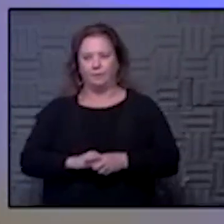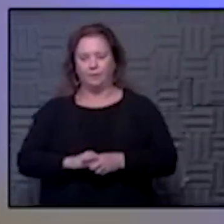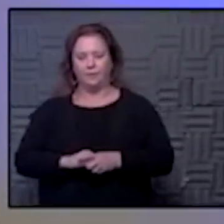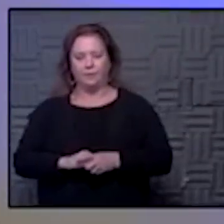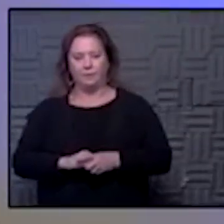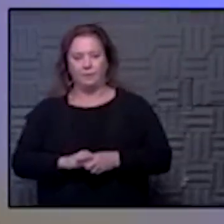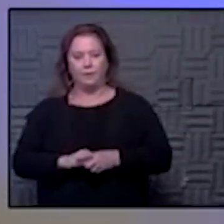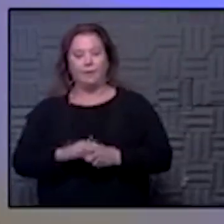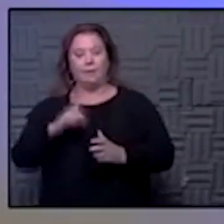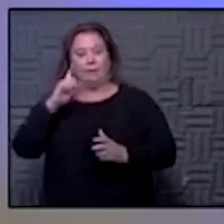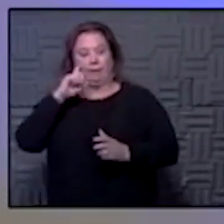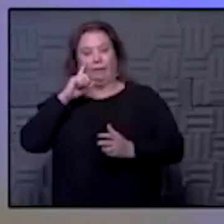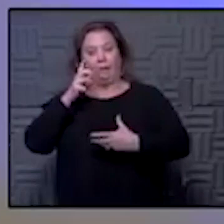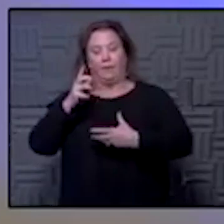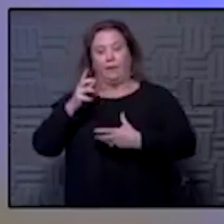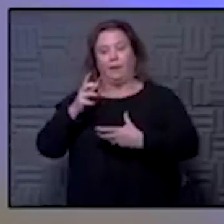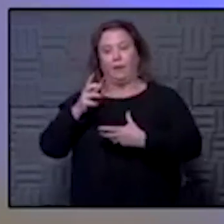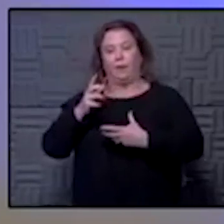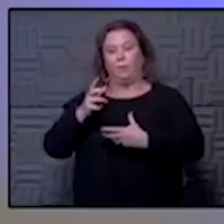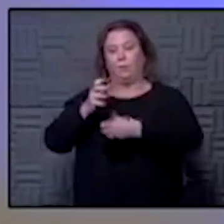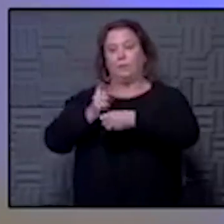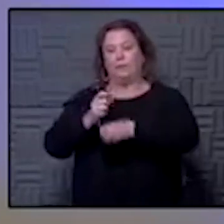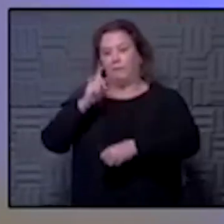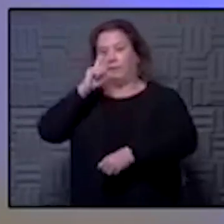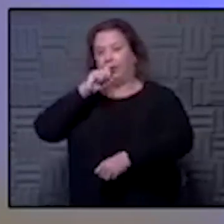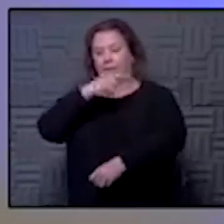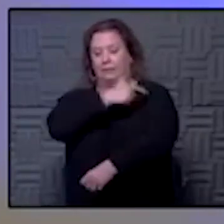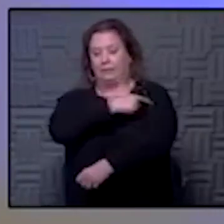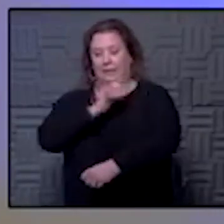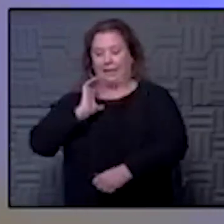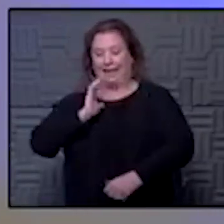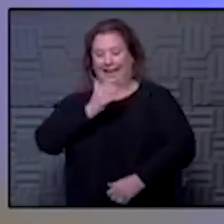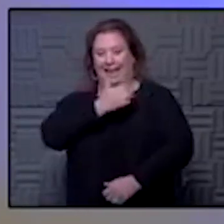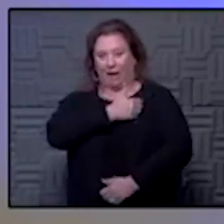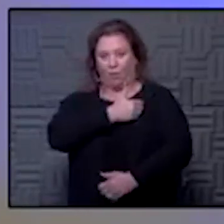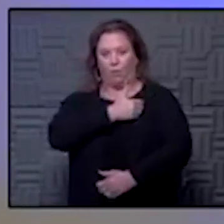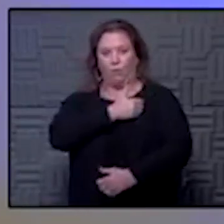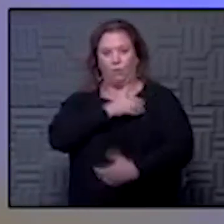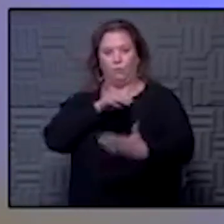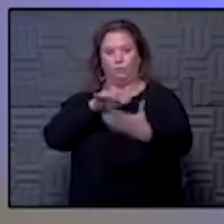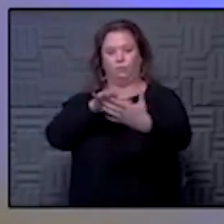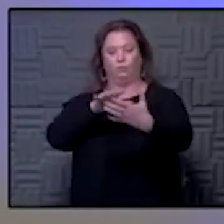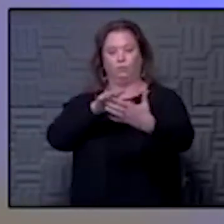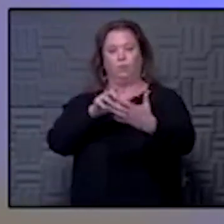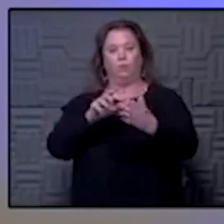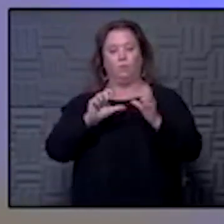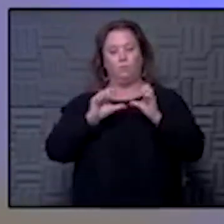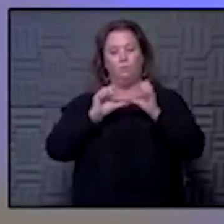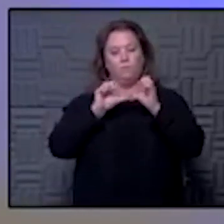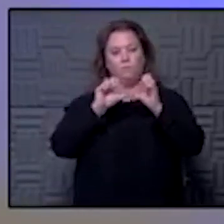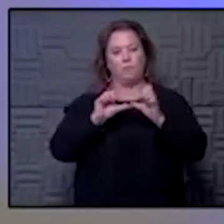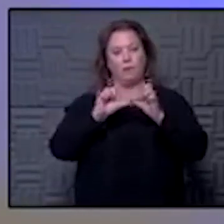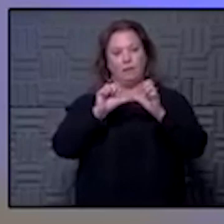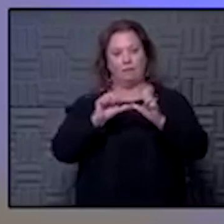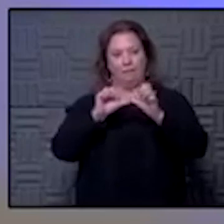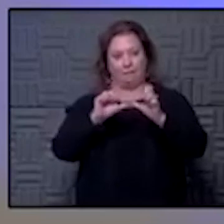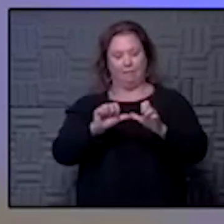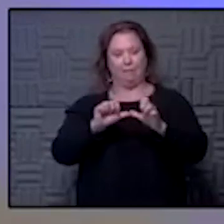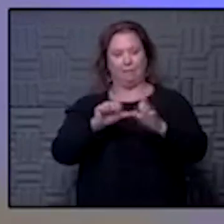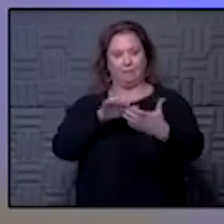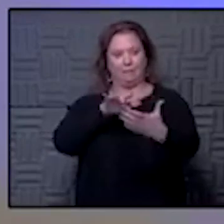Well, if they've received the placebo in our clinical trial, we would like, of course, them to maintain in the clinical